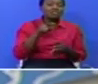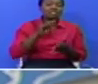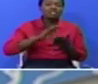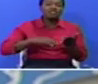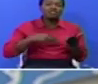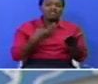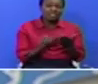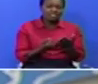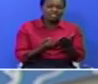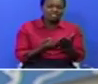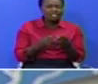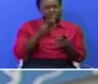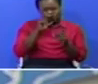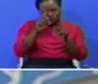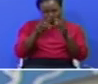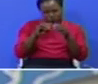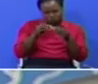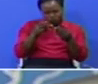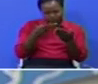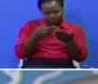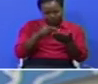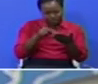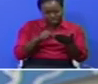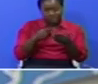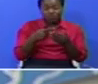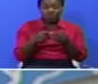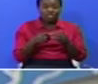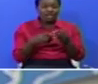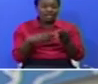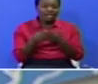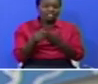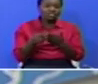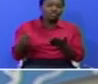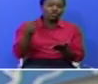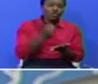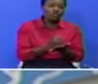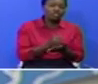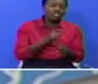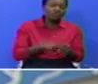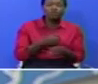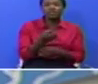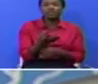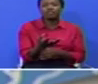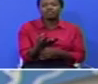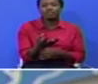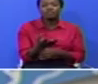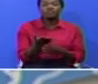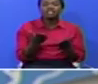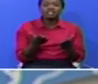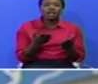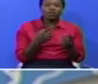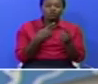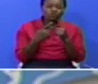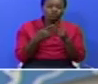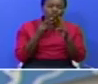to counter-check payments from a cash office immediately they were made. Now, let's speak to our